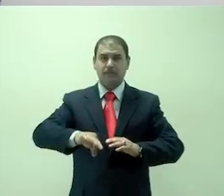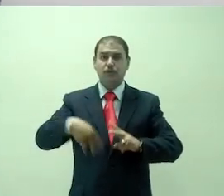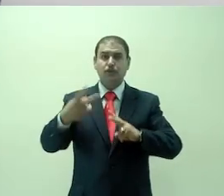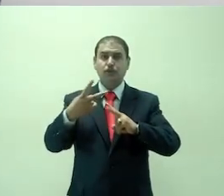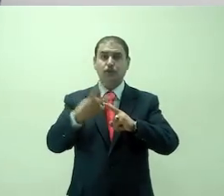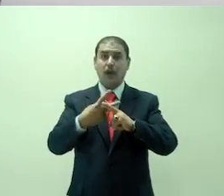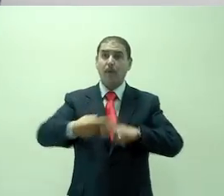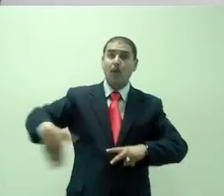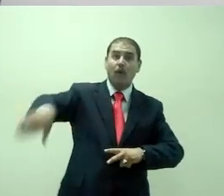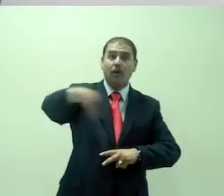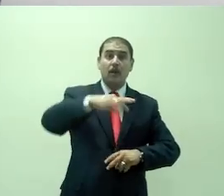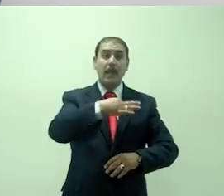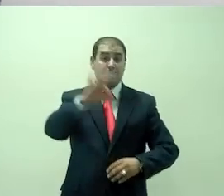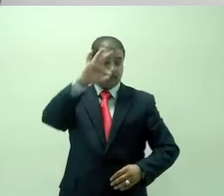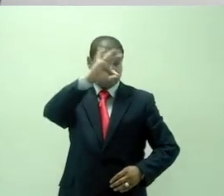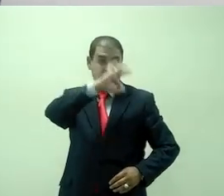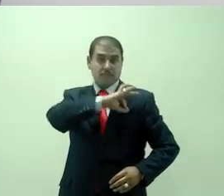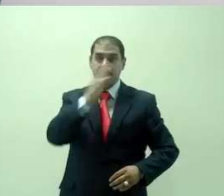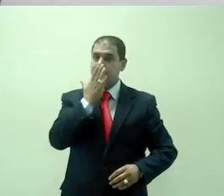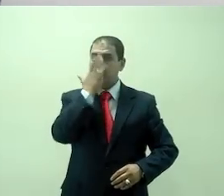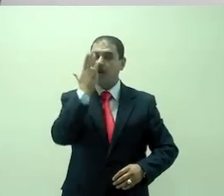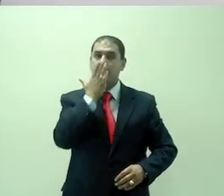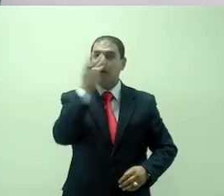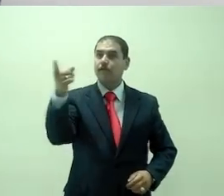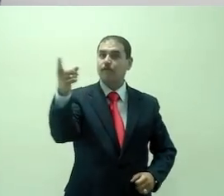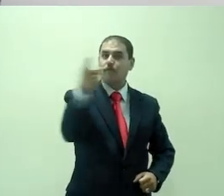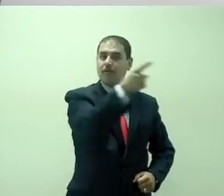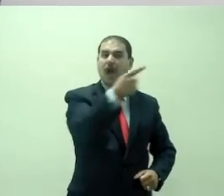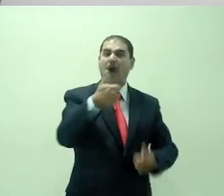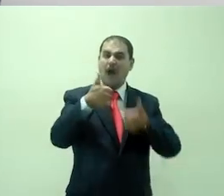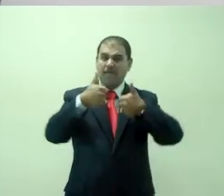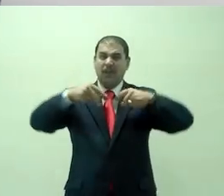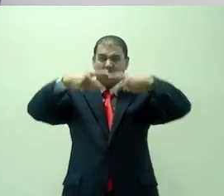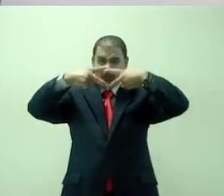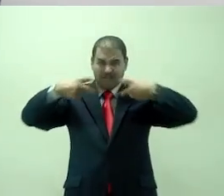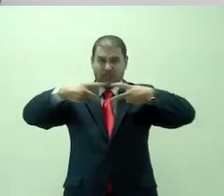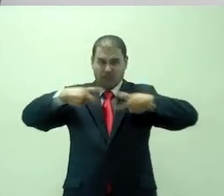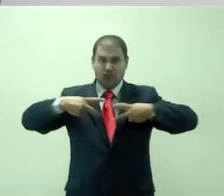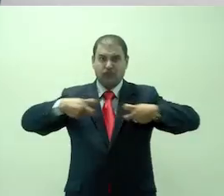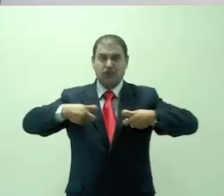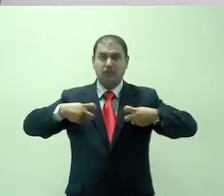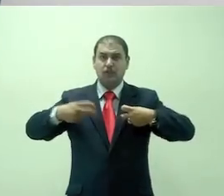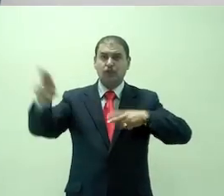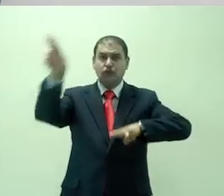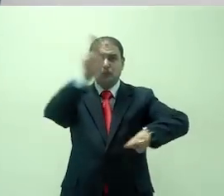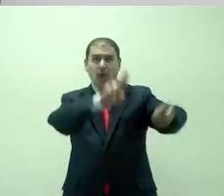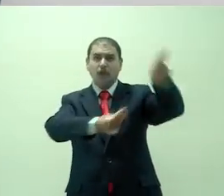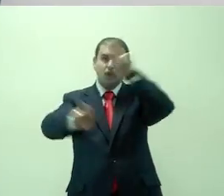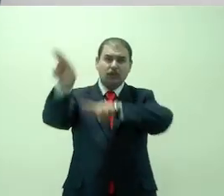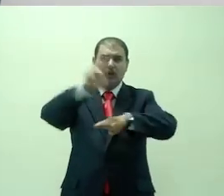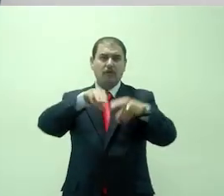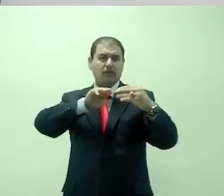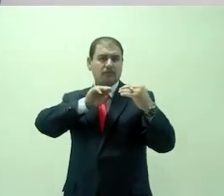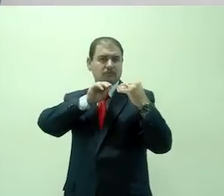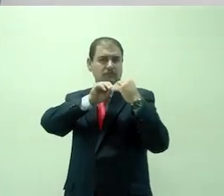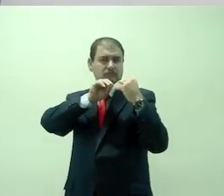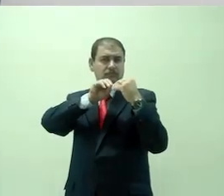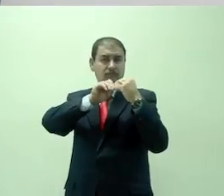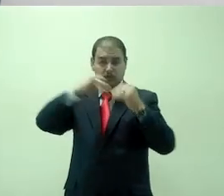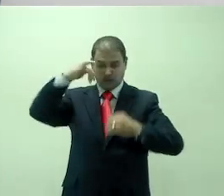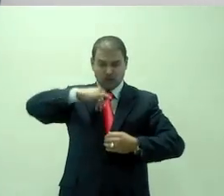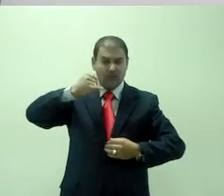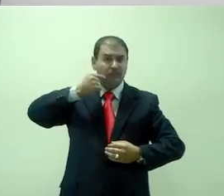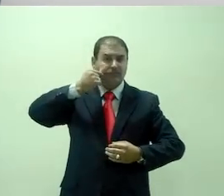family and parents denying the existence of a disability in the first place, which makes it